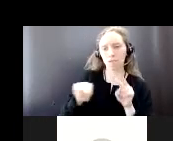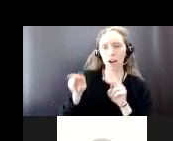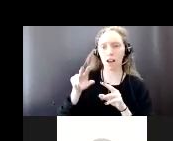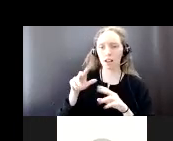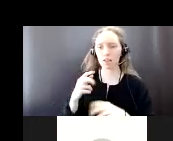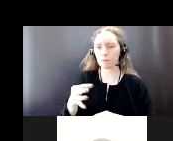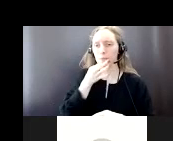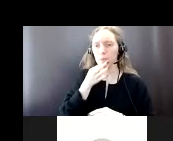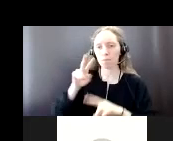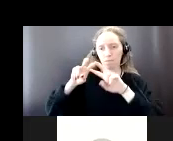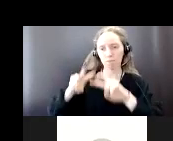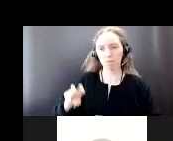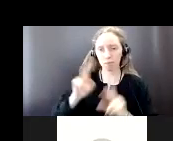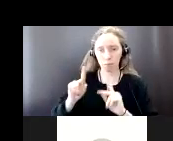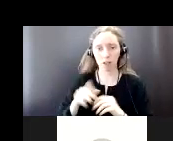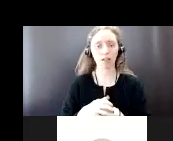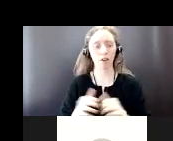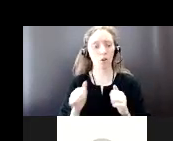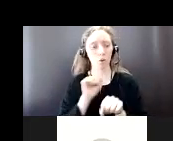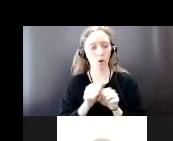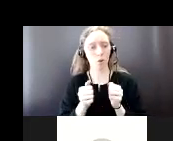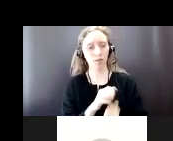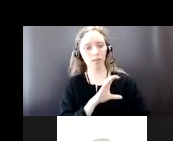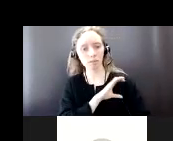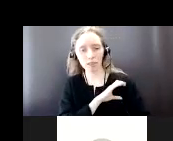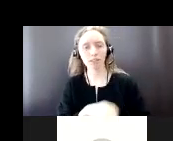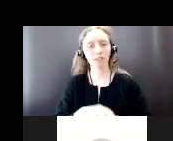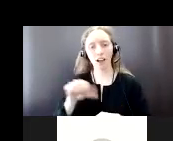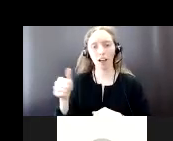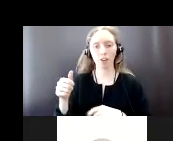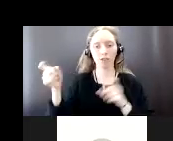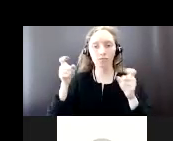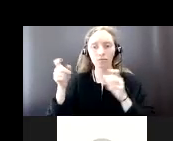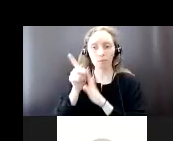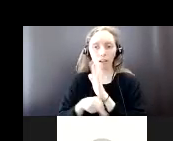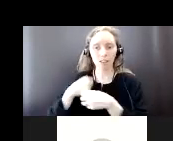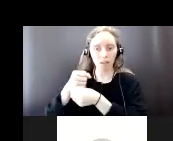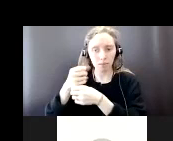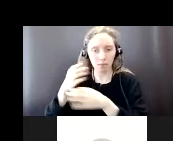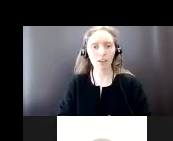law enforcement agencies, regulatory bodies in Canada and the US, private corporations.